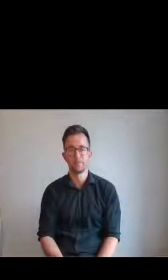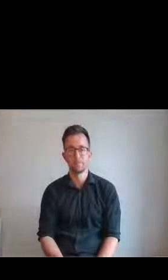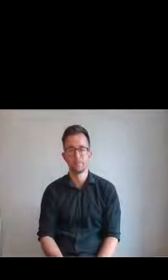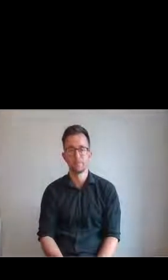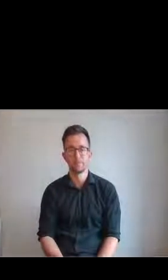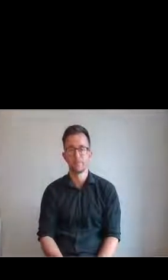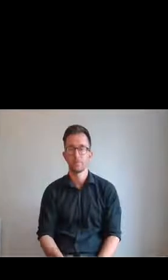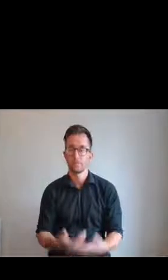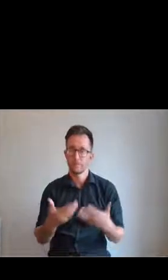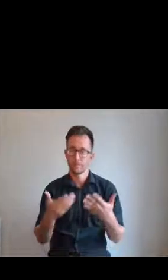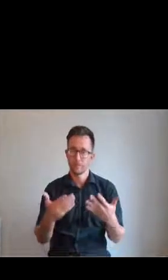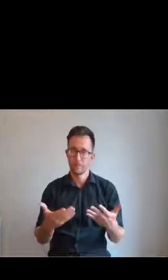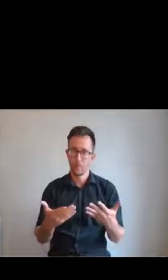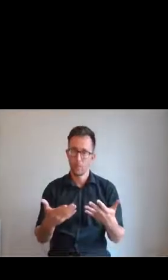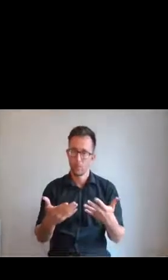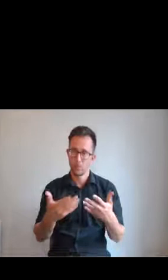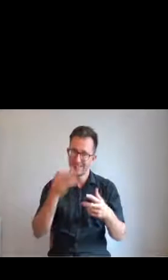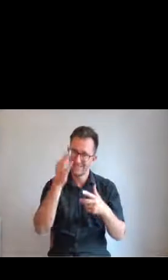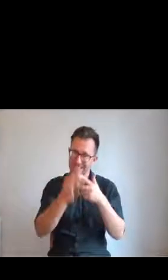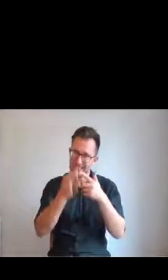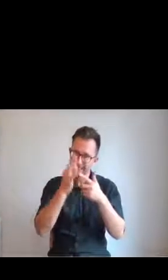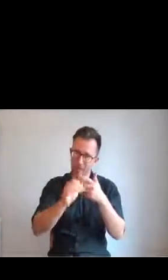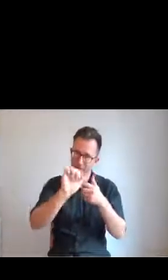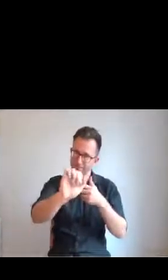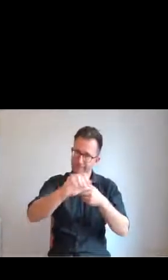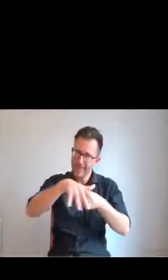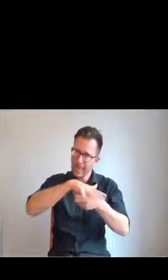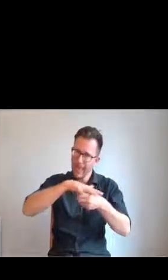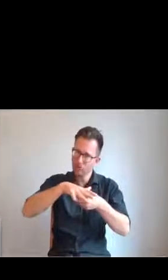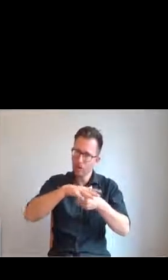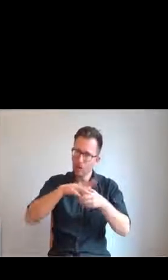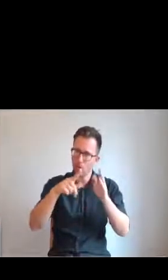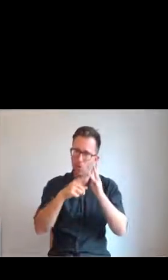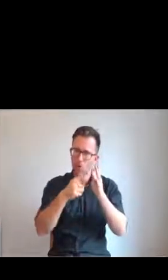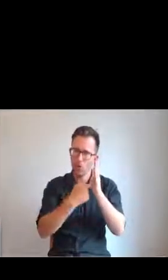So going on to the detail in this area,